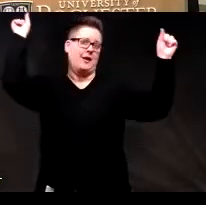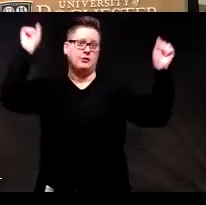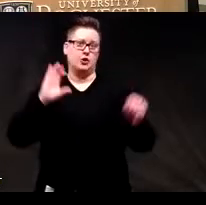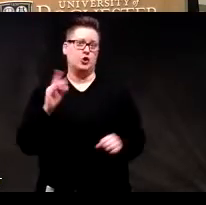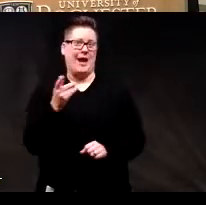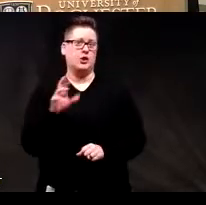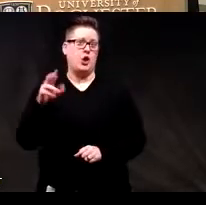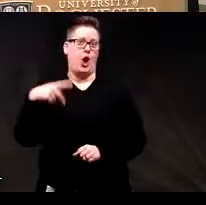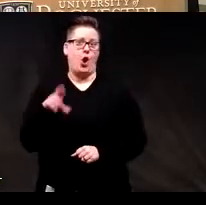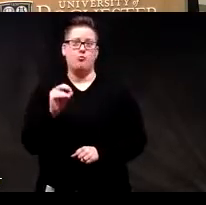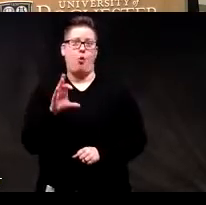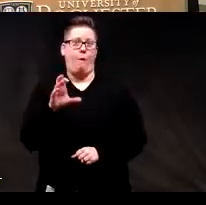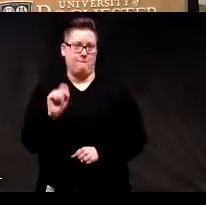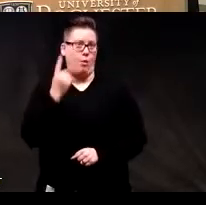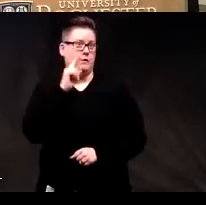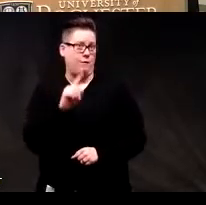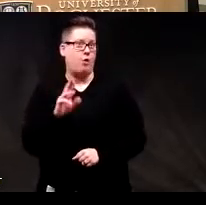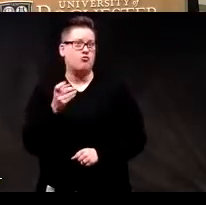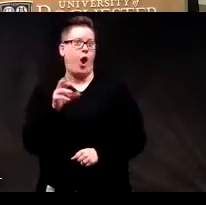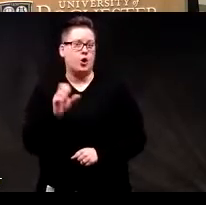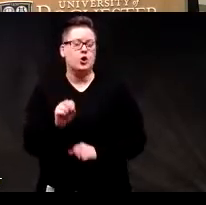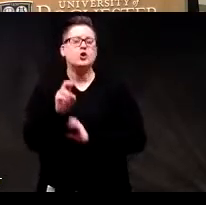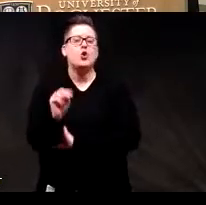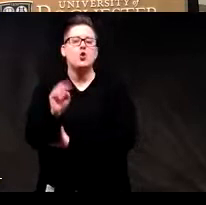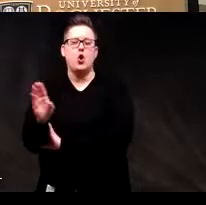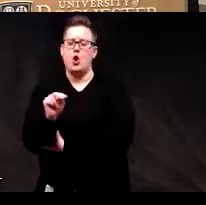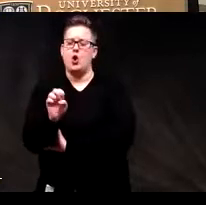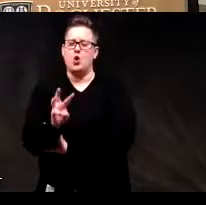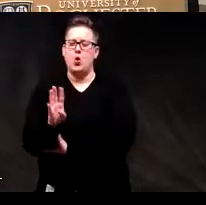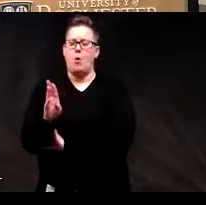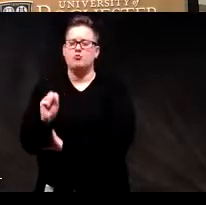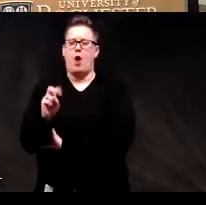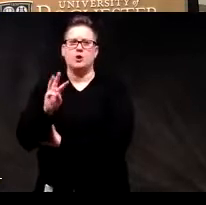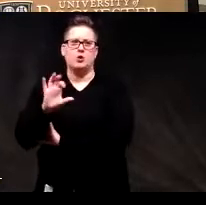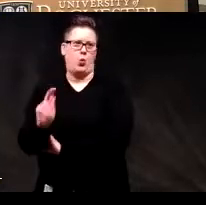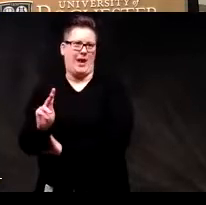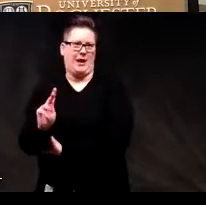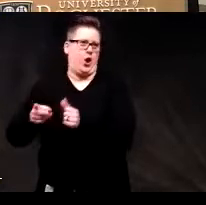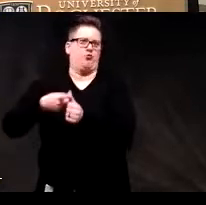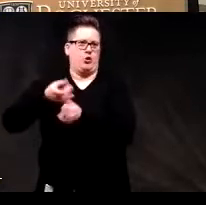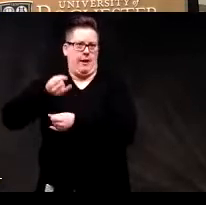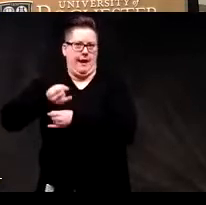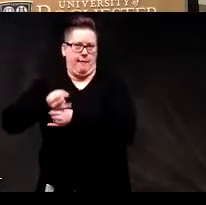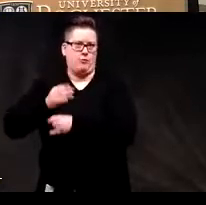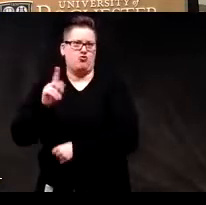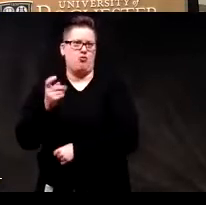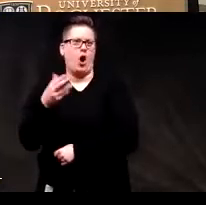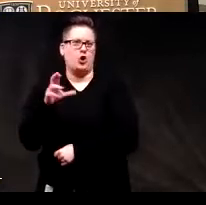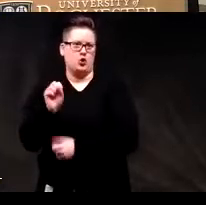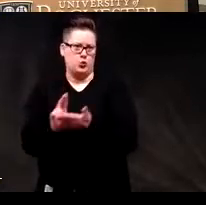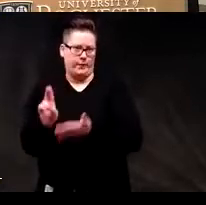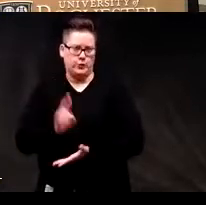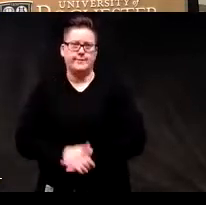Provost for Rutgers New Brunswick, which is the original campus of Rutgers University.